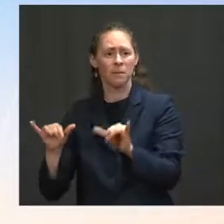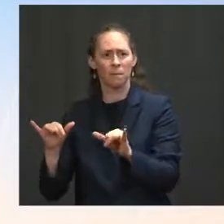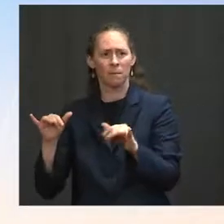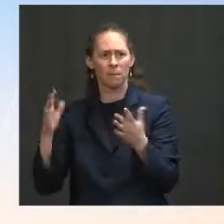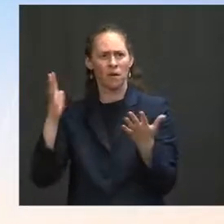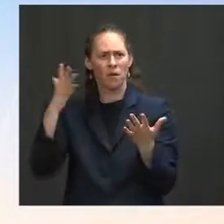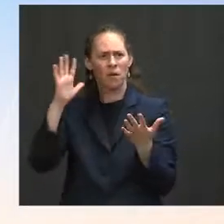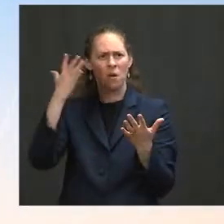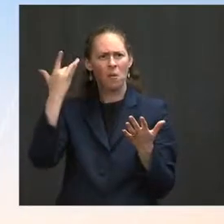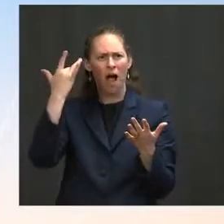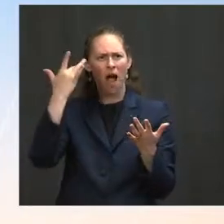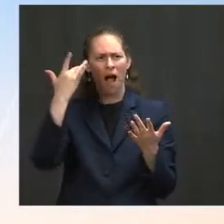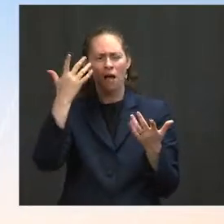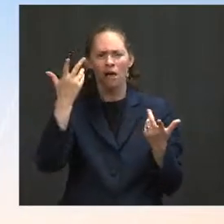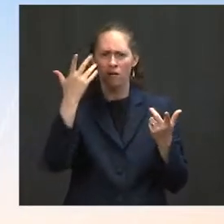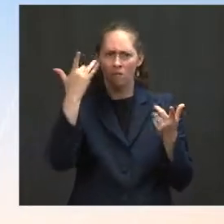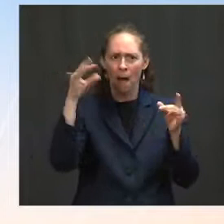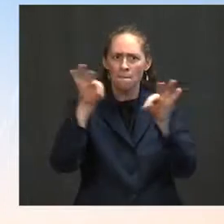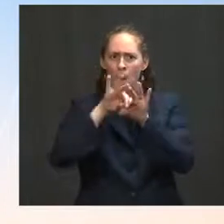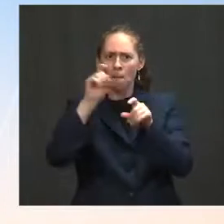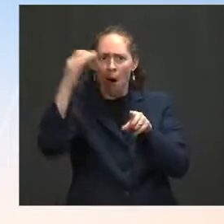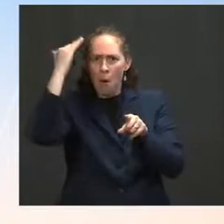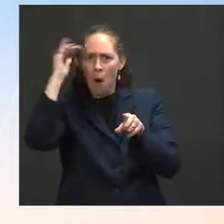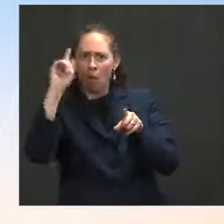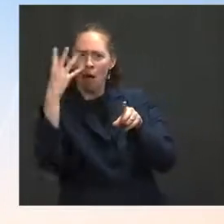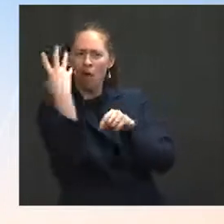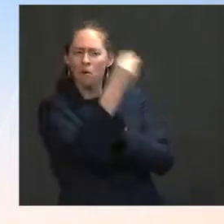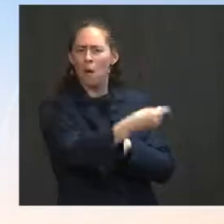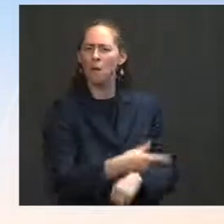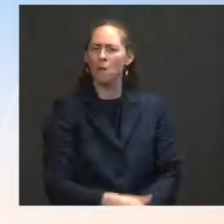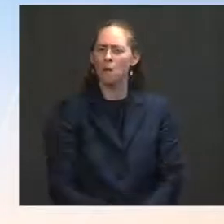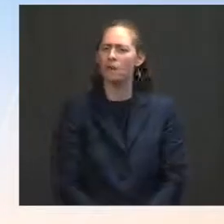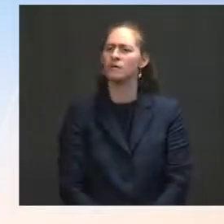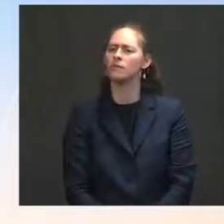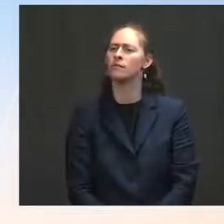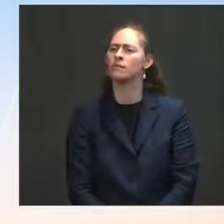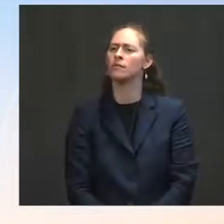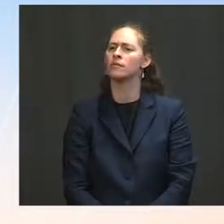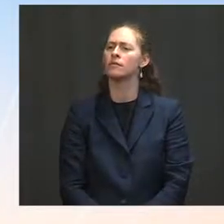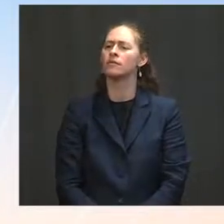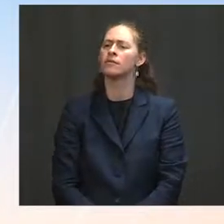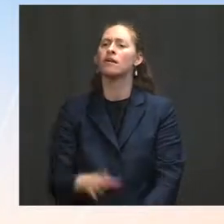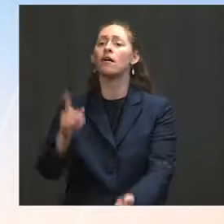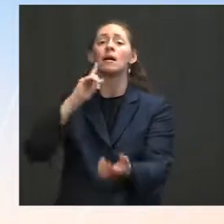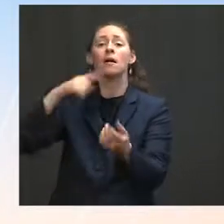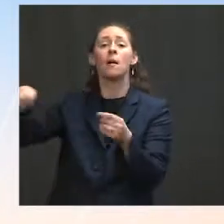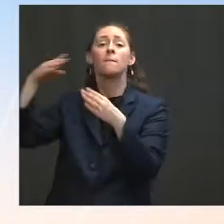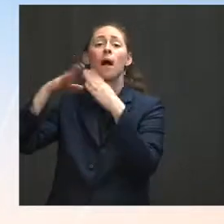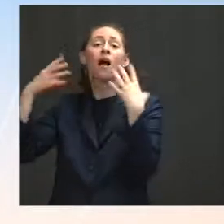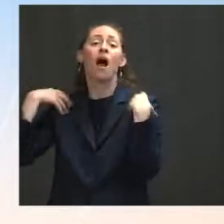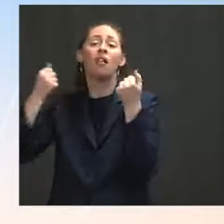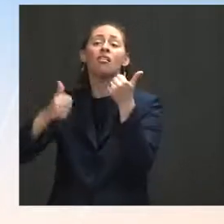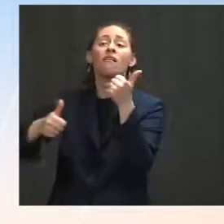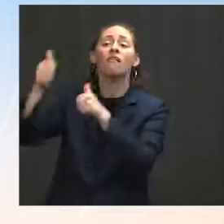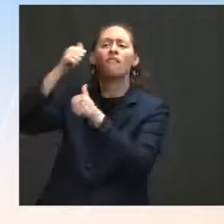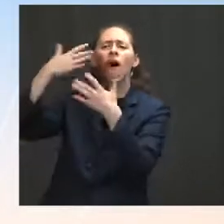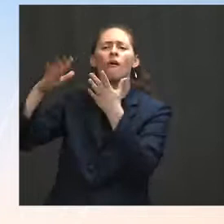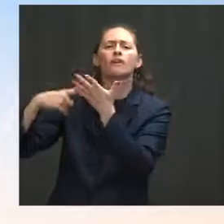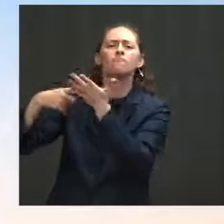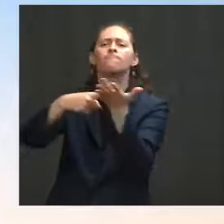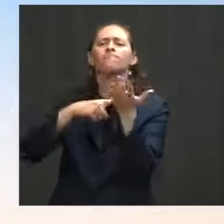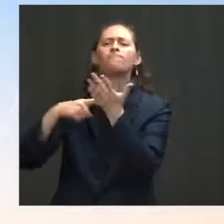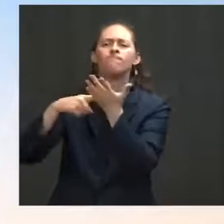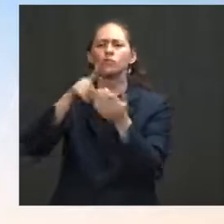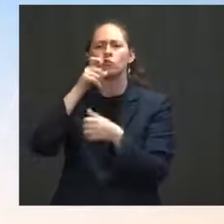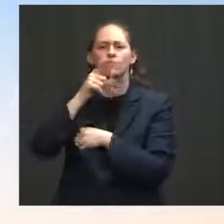a range of criteria, but it's based on public health discussions. Public health experts are a part of these discussions on all sides,